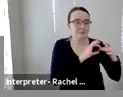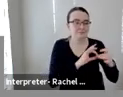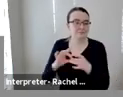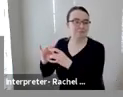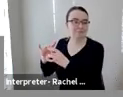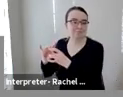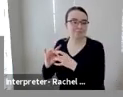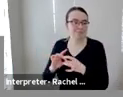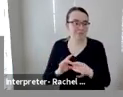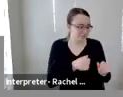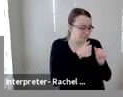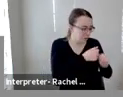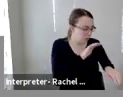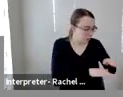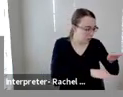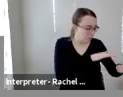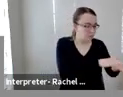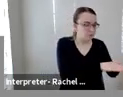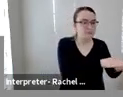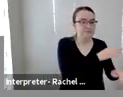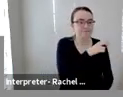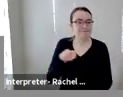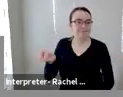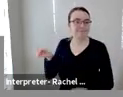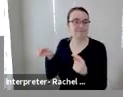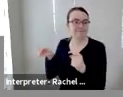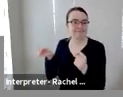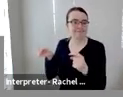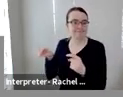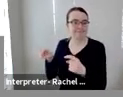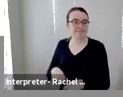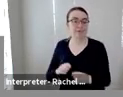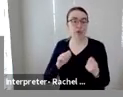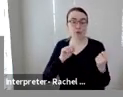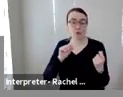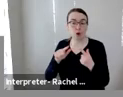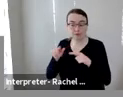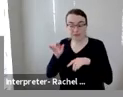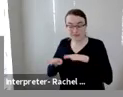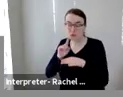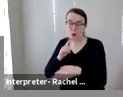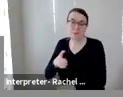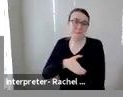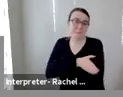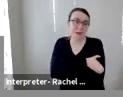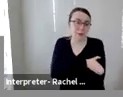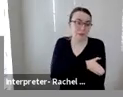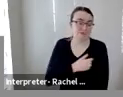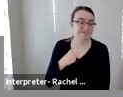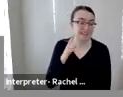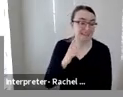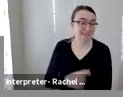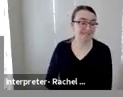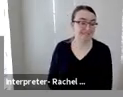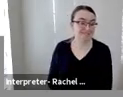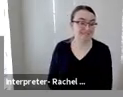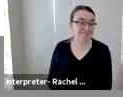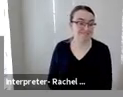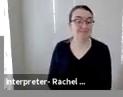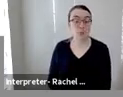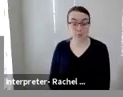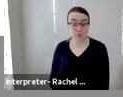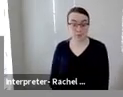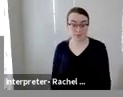so all of these aspects are really powerful, I think, right? Okay,